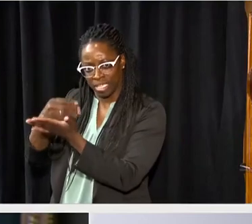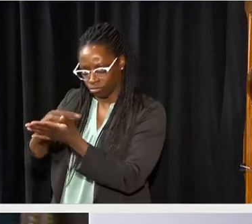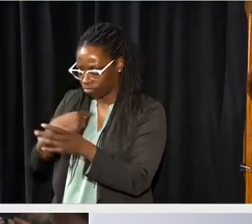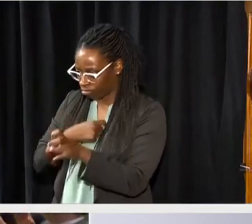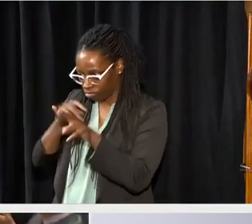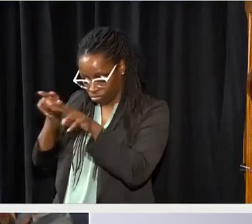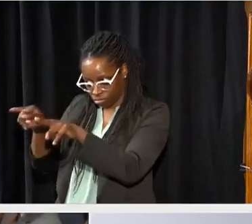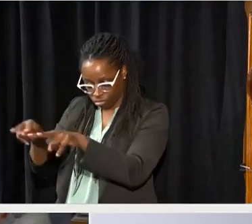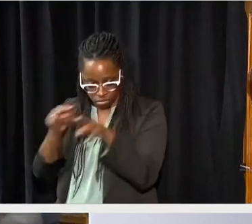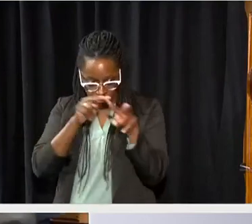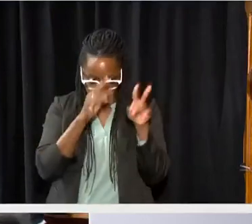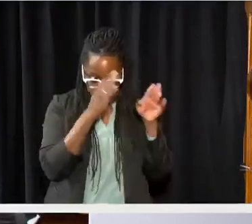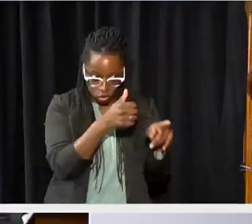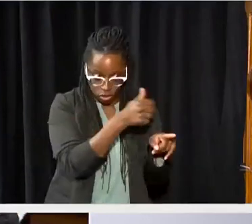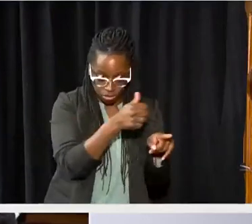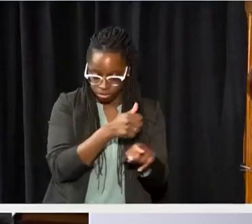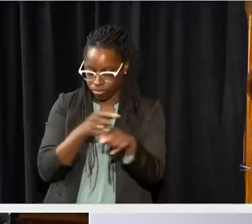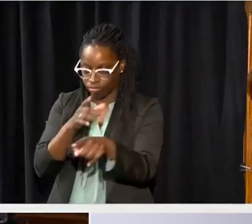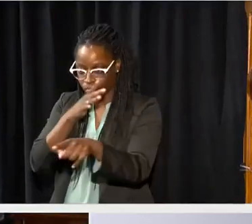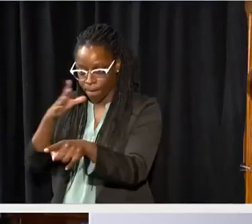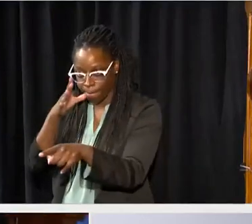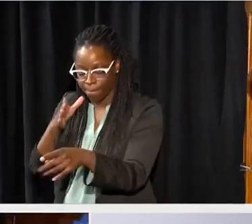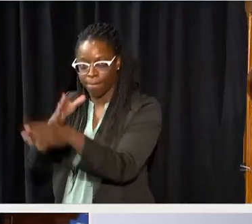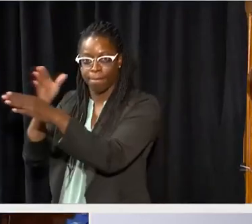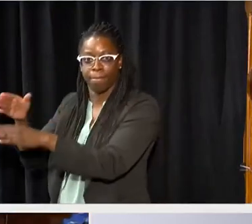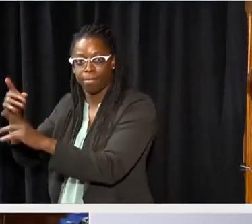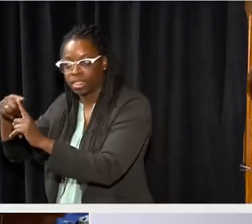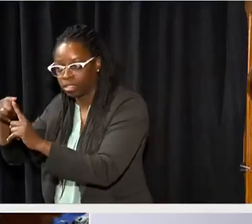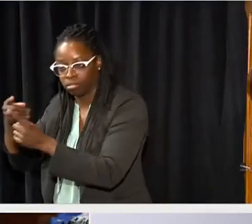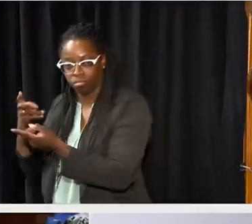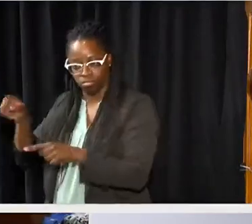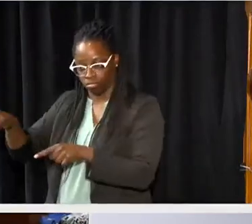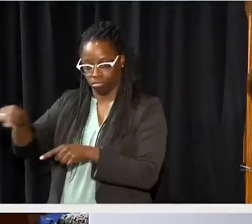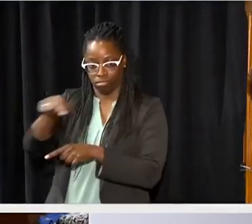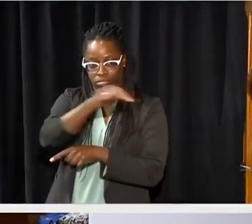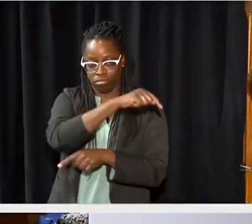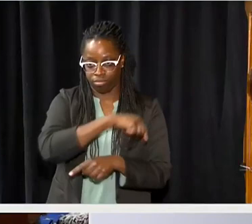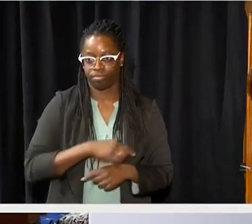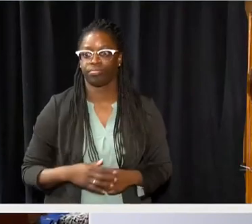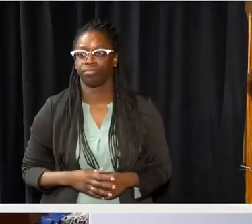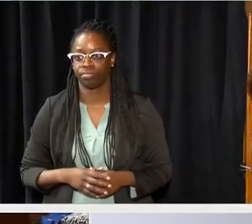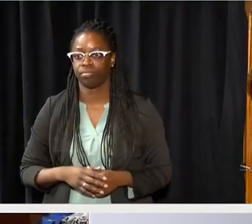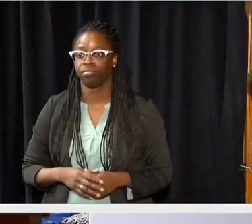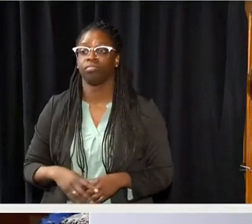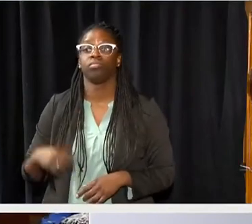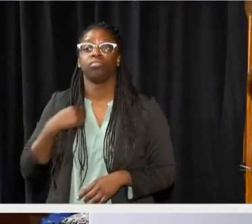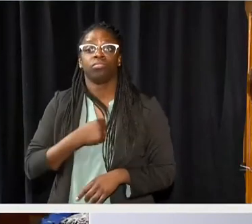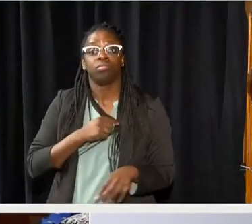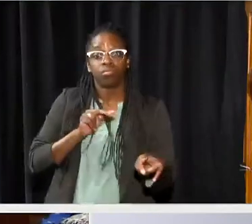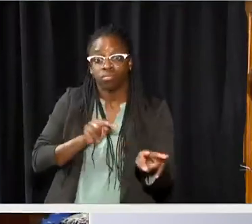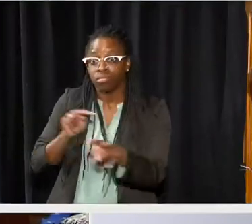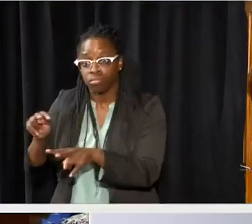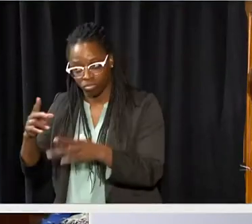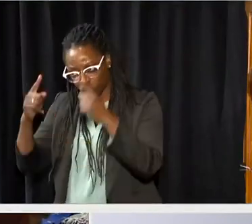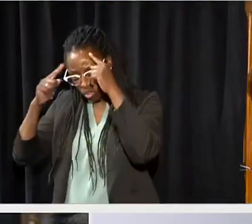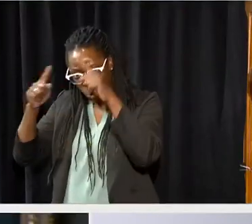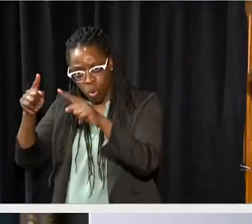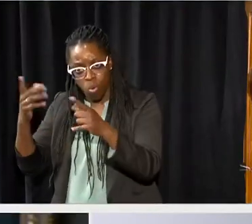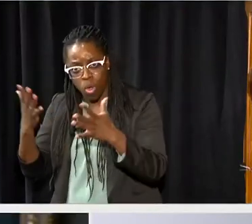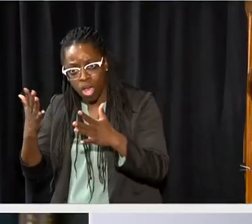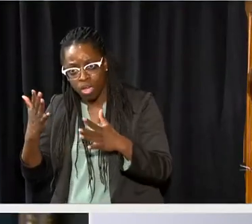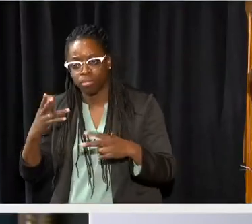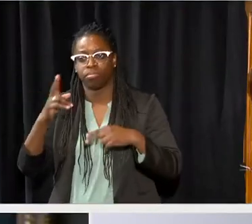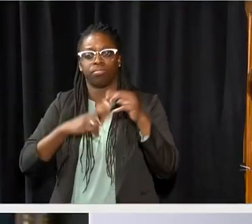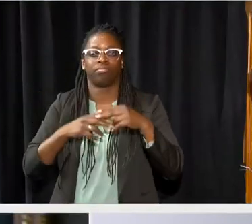We'll double our support for MBTA operations and tackle deferred maintenance so that we can build